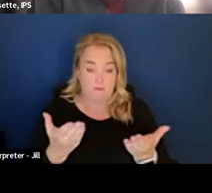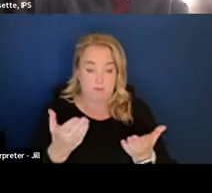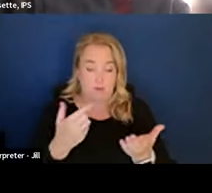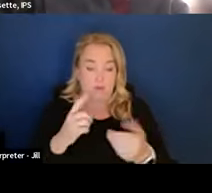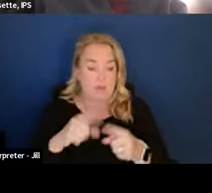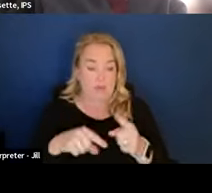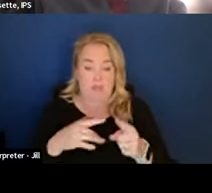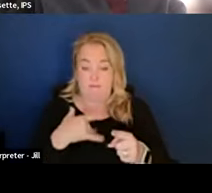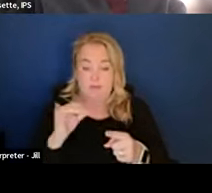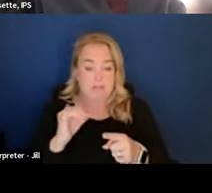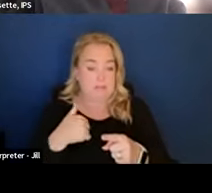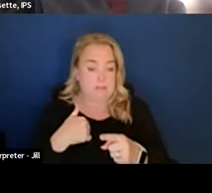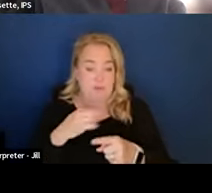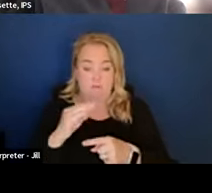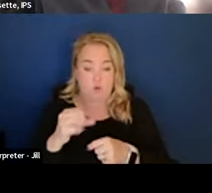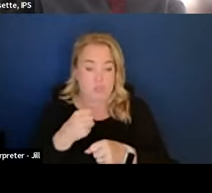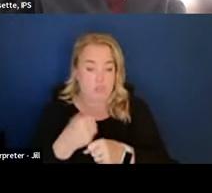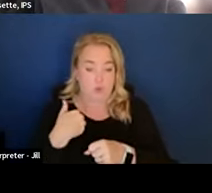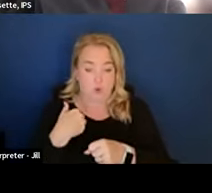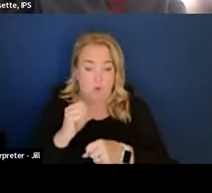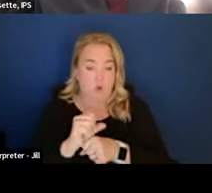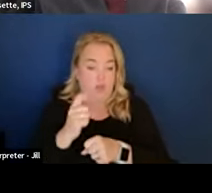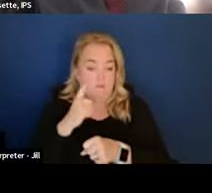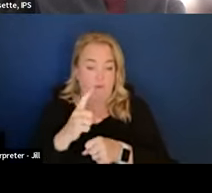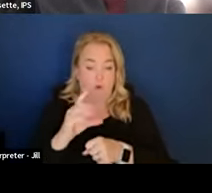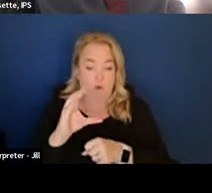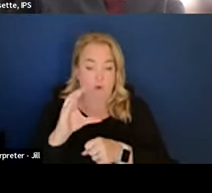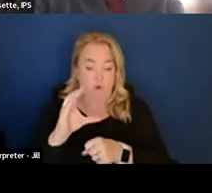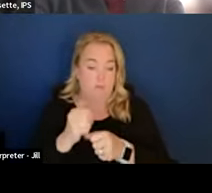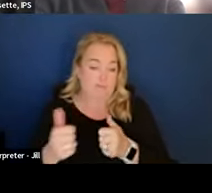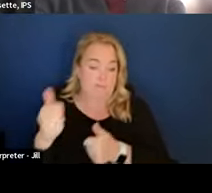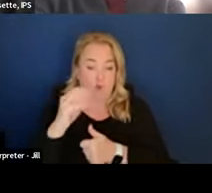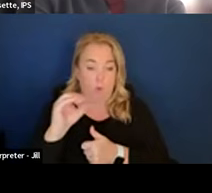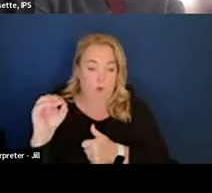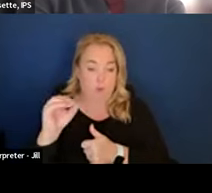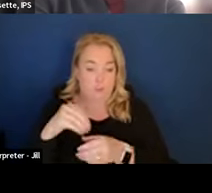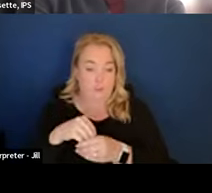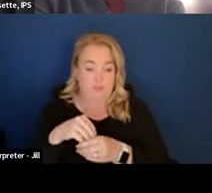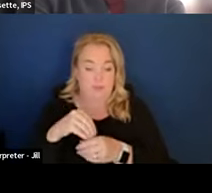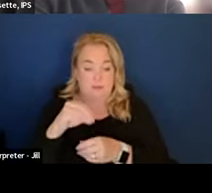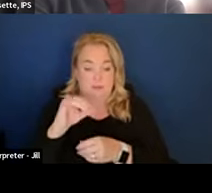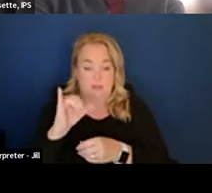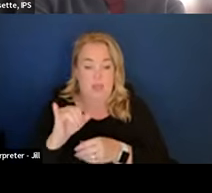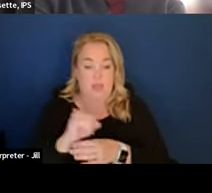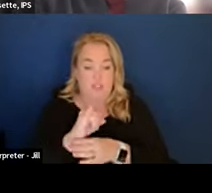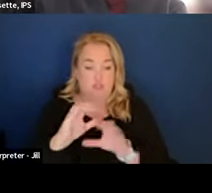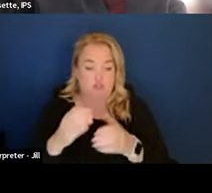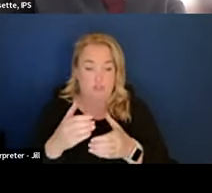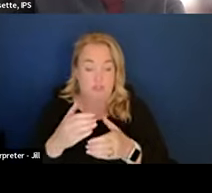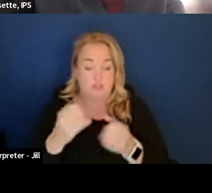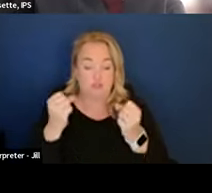felt 40 years ago working for corporate America in AEC industry, okay? With no, and we, there are so